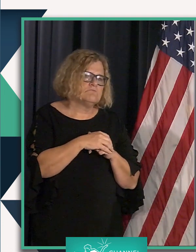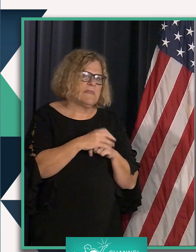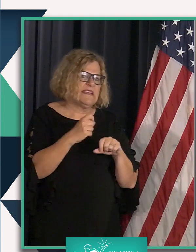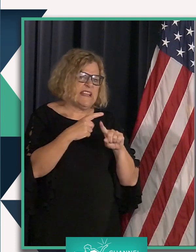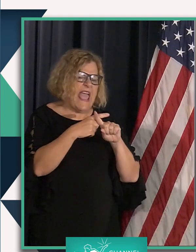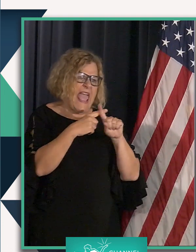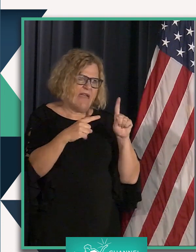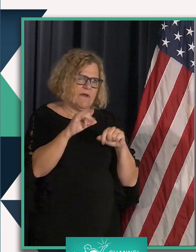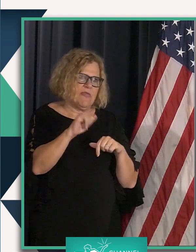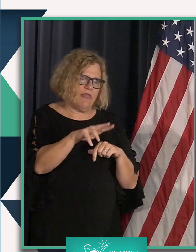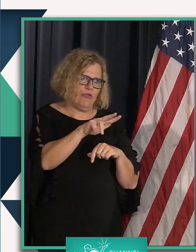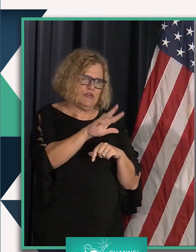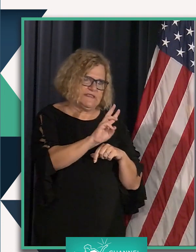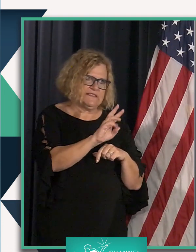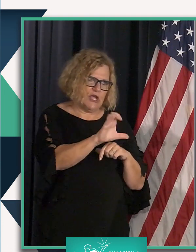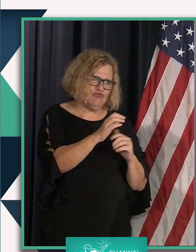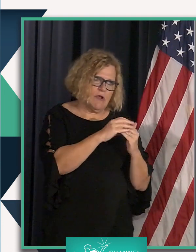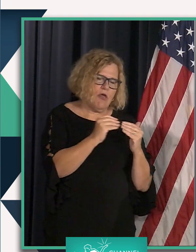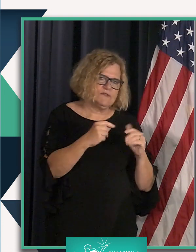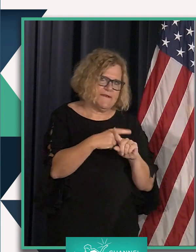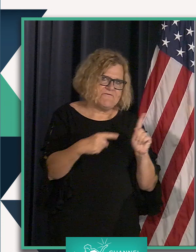half of that $3,600.